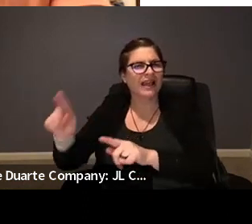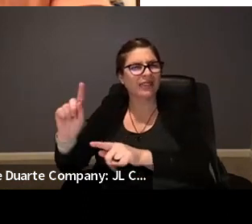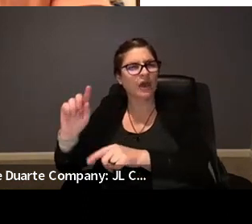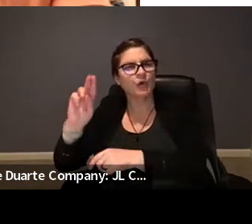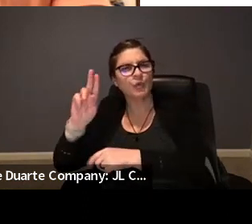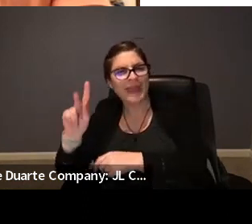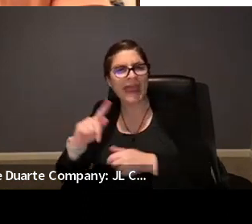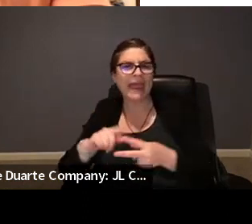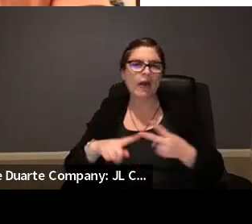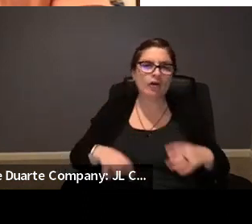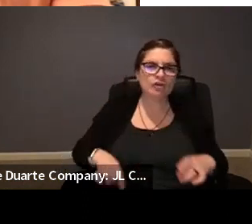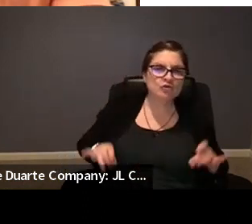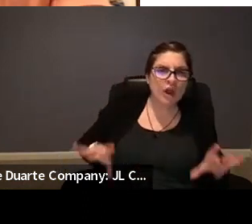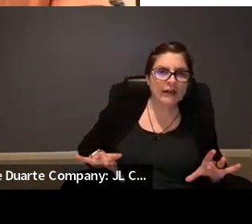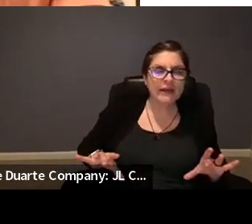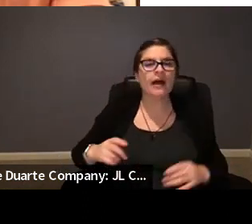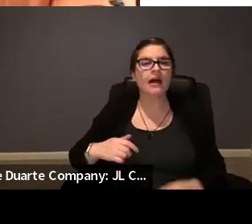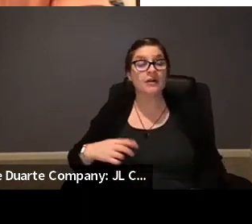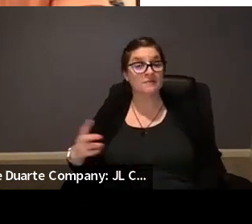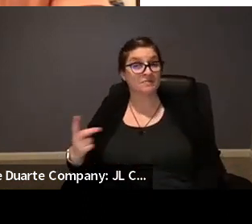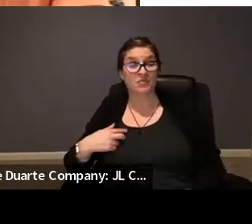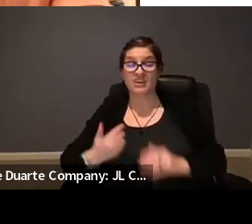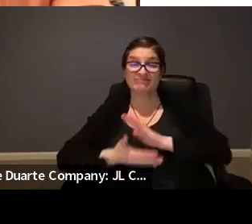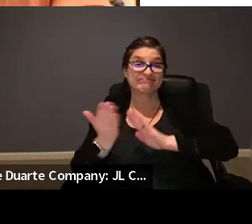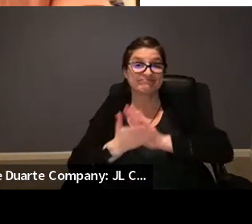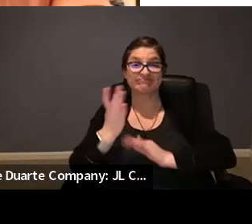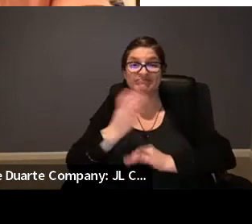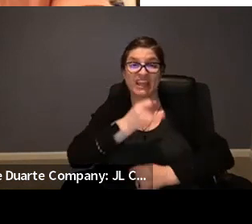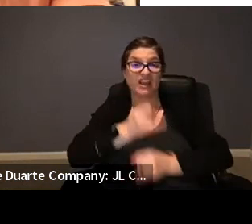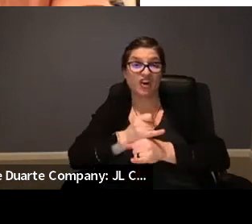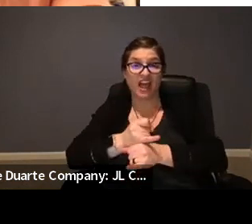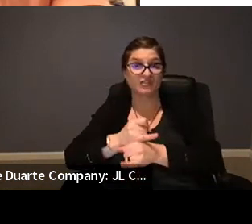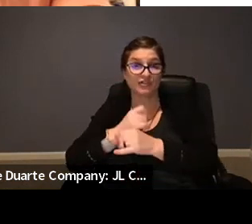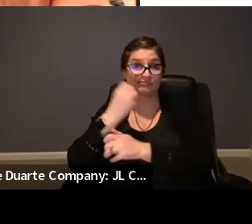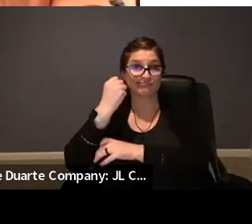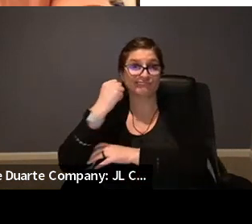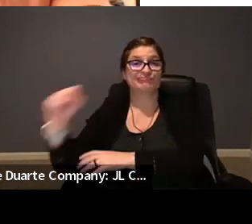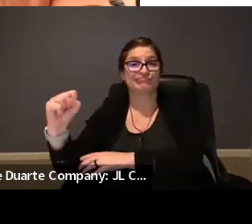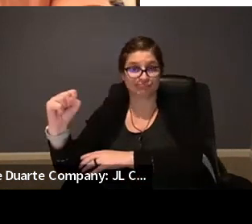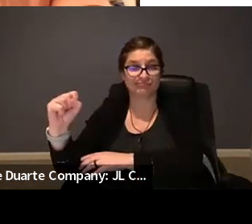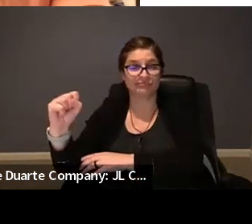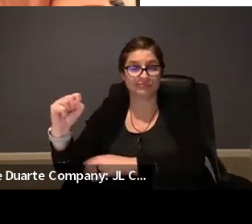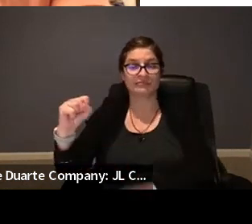Australia. We ran an international protest that got